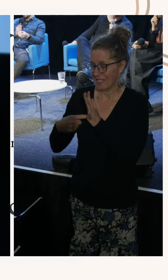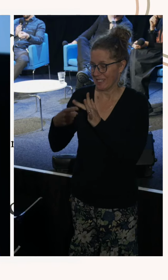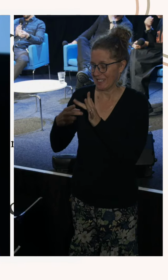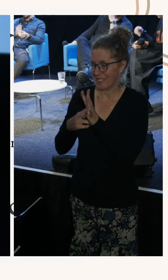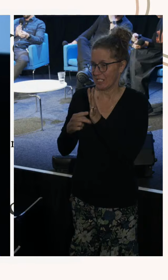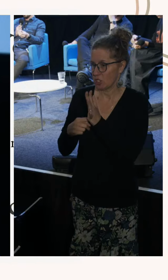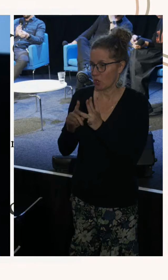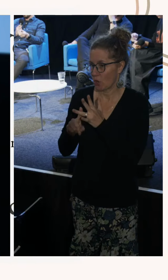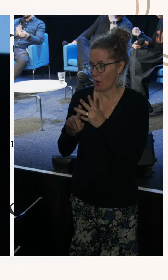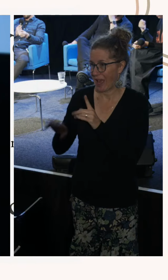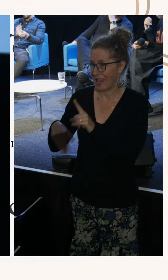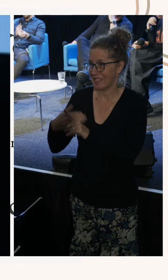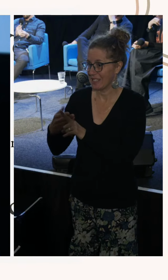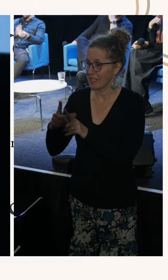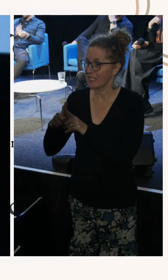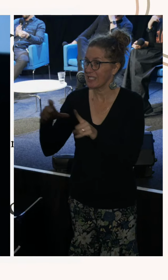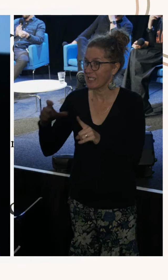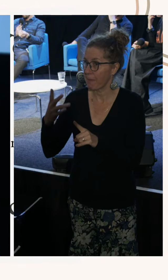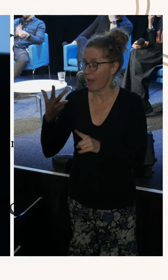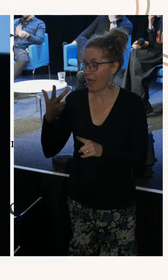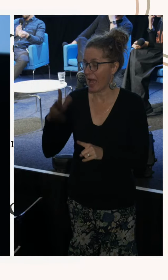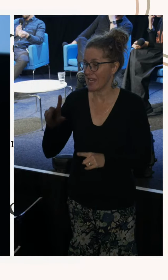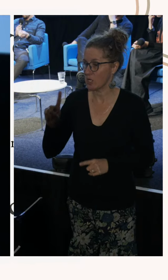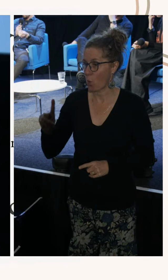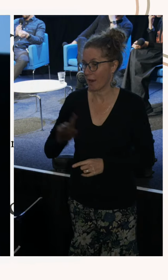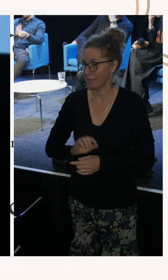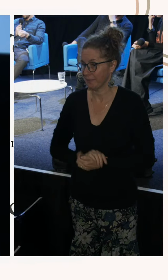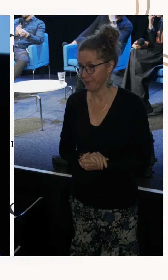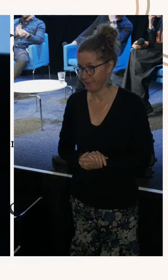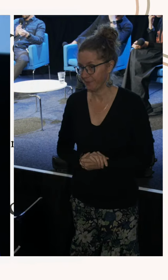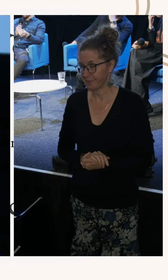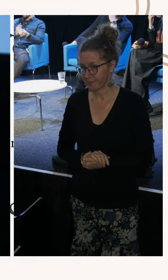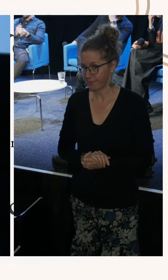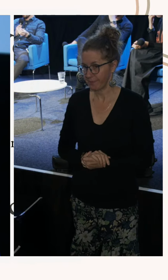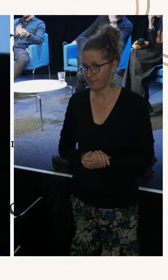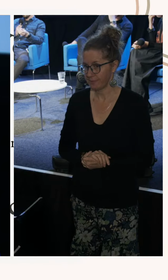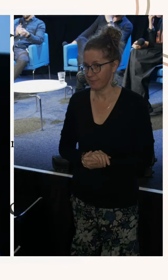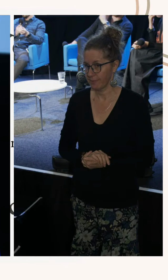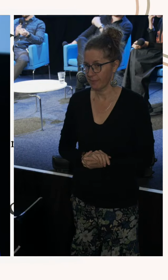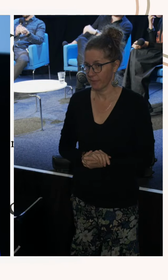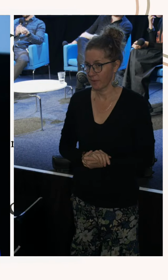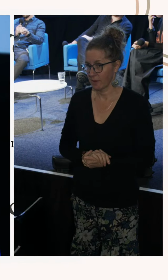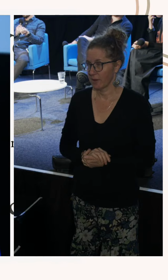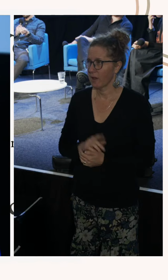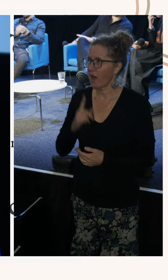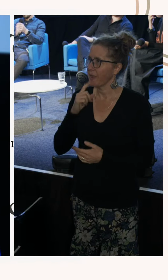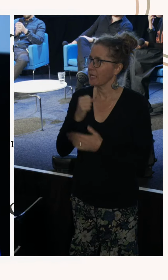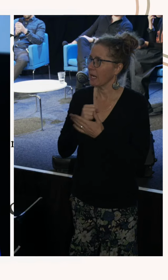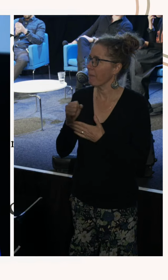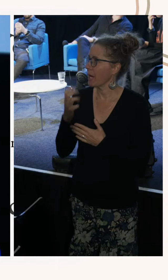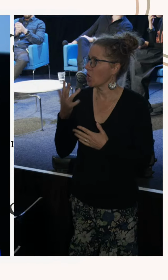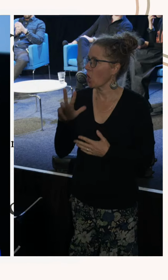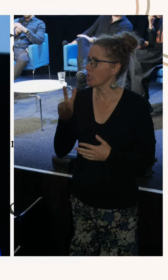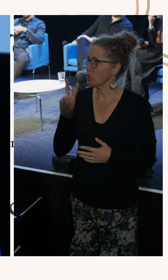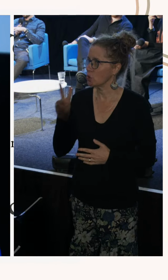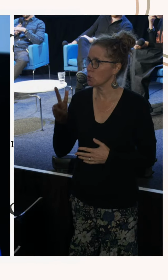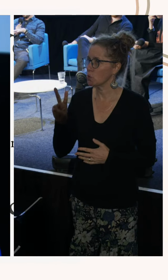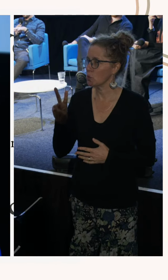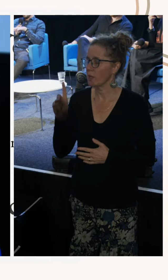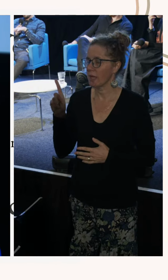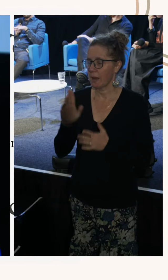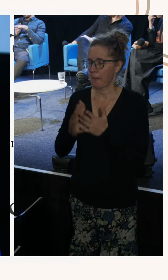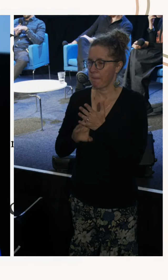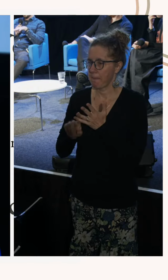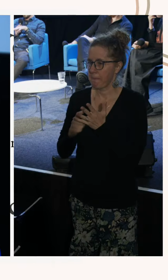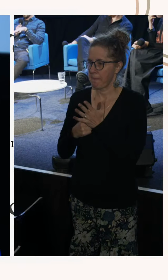the December issue of 81, I think it was 92, issue number 92. Murray